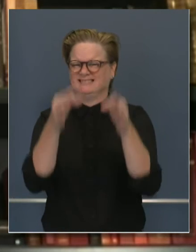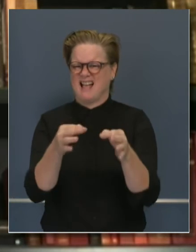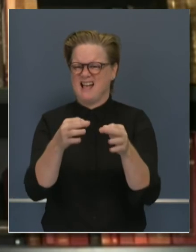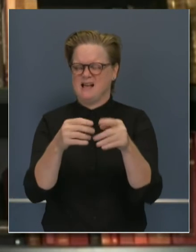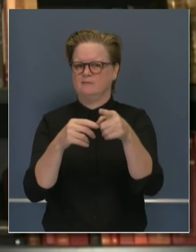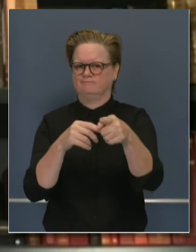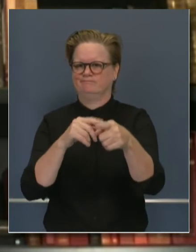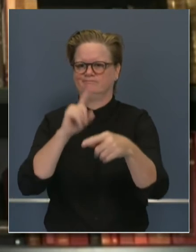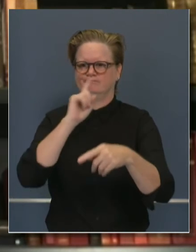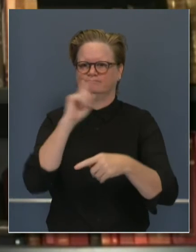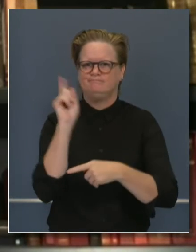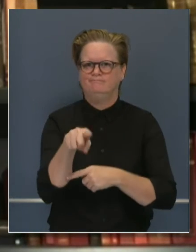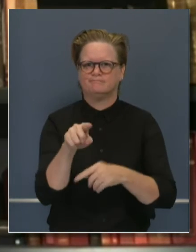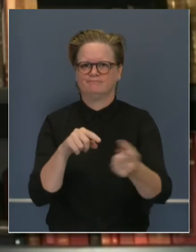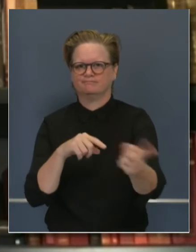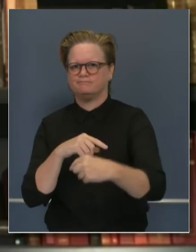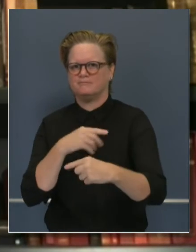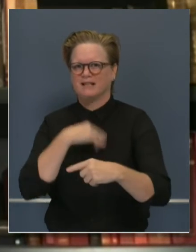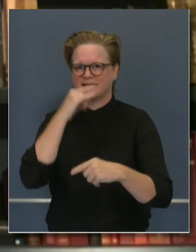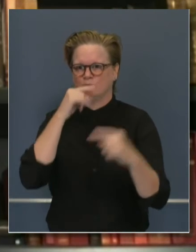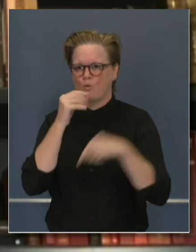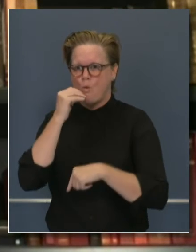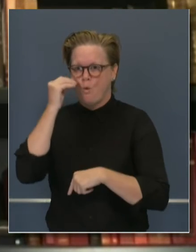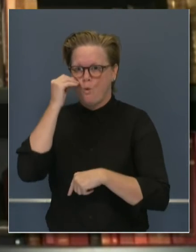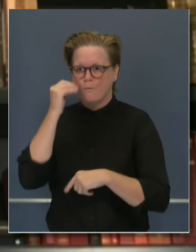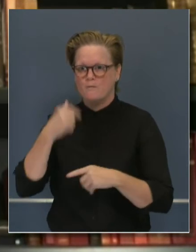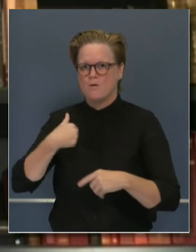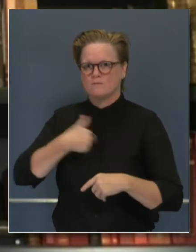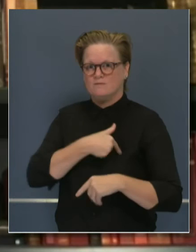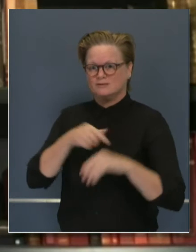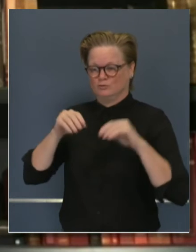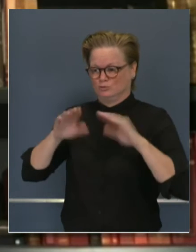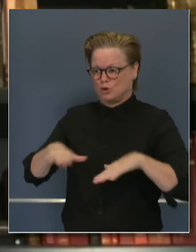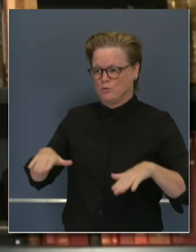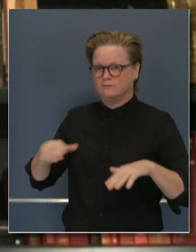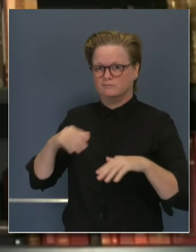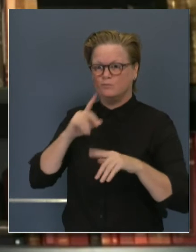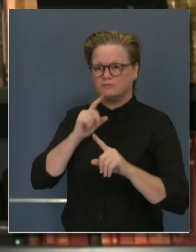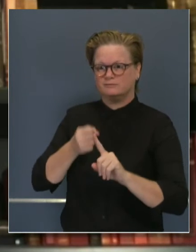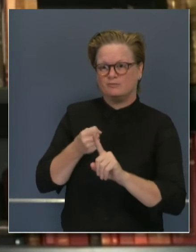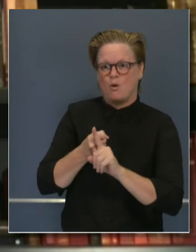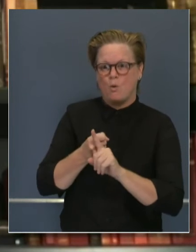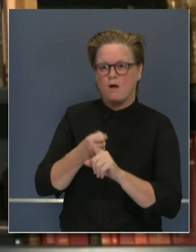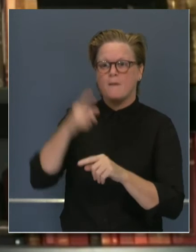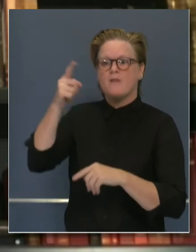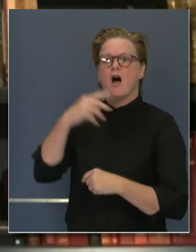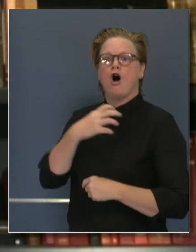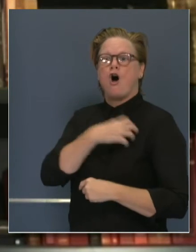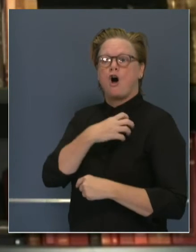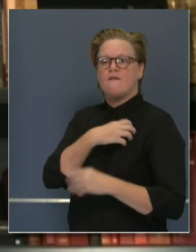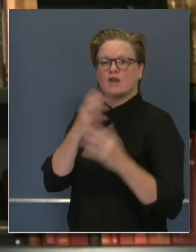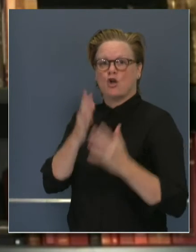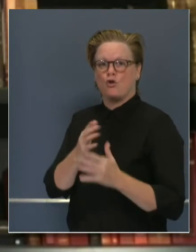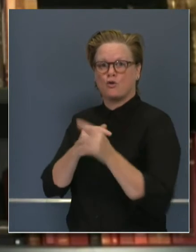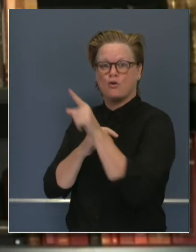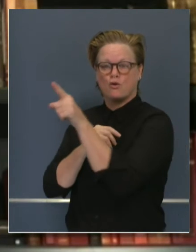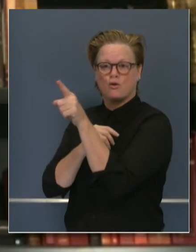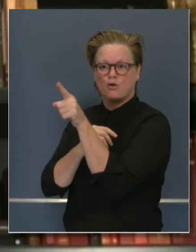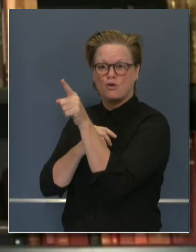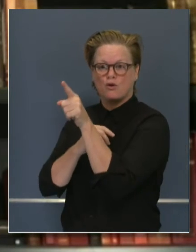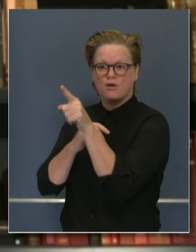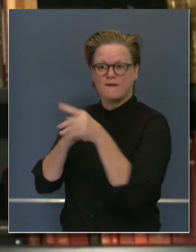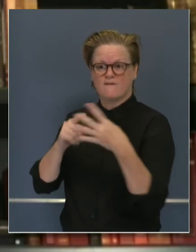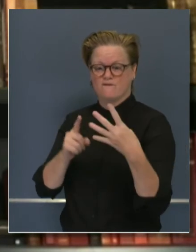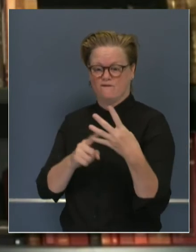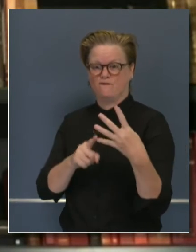that were exposed, it was a CHP officer, and they were exposed. A 4-year-old was exposed first, so forgive me, I